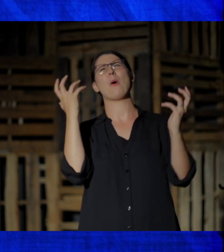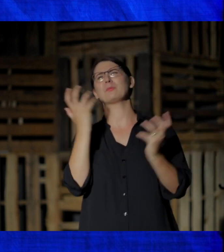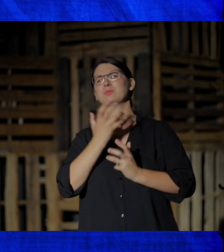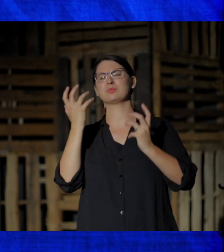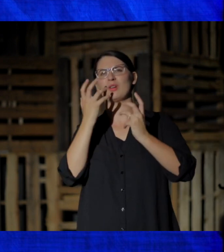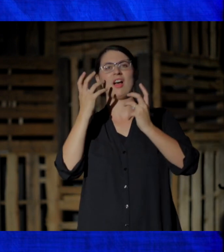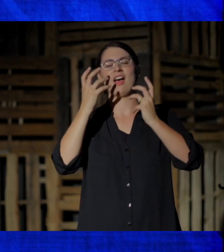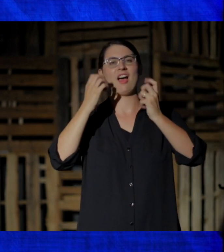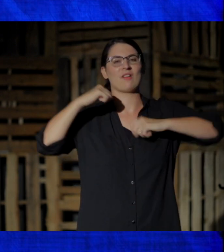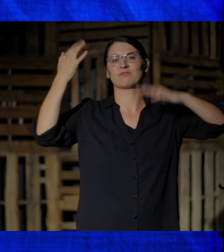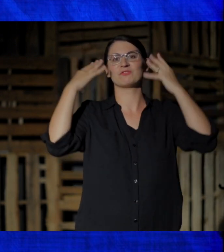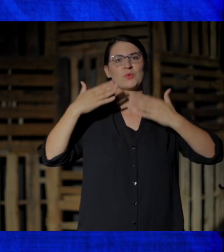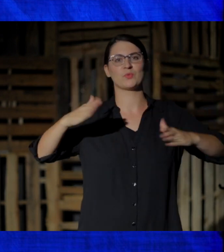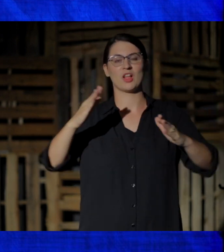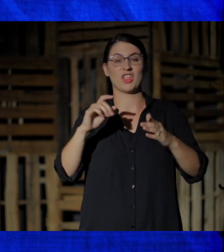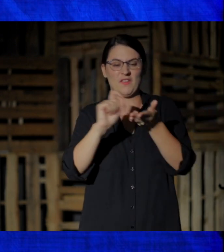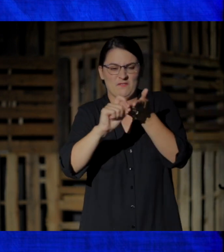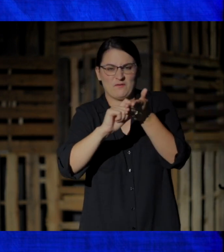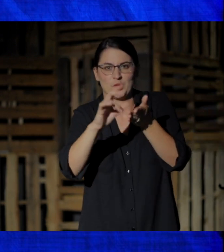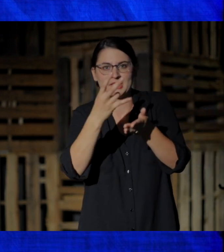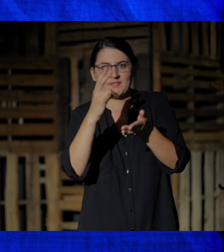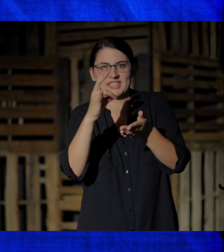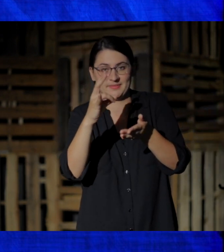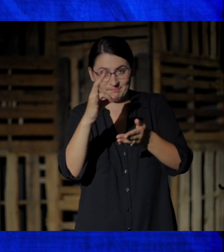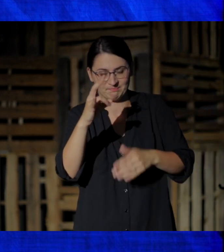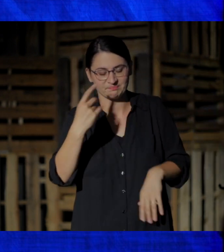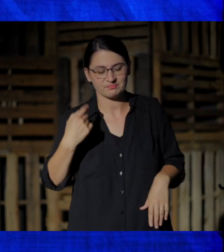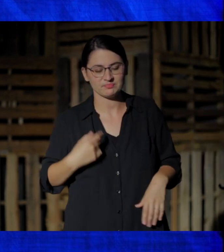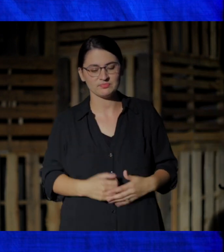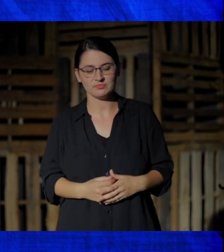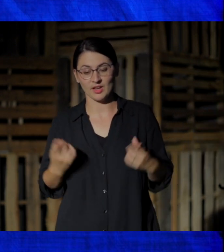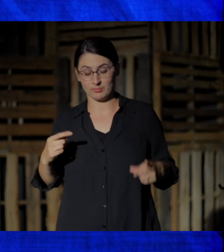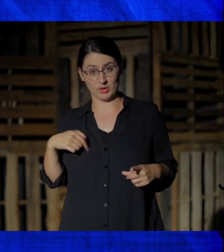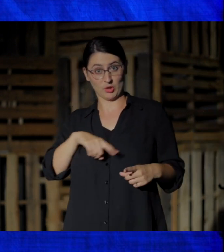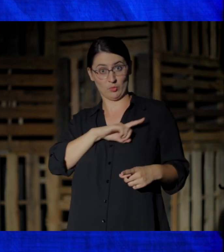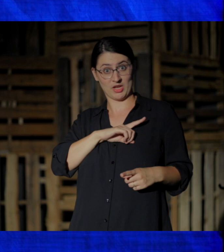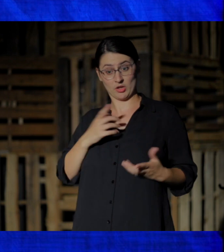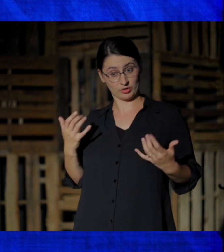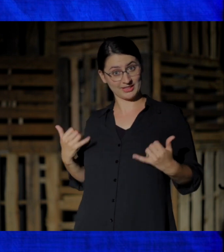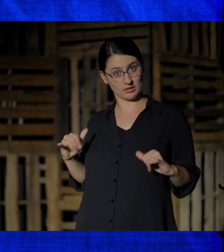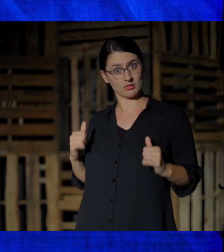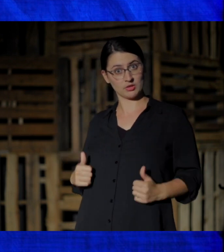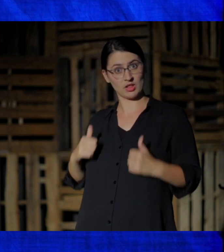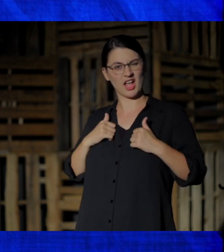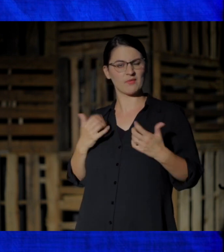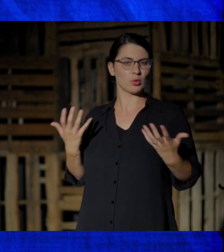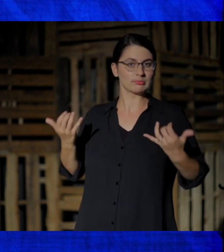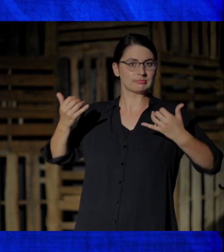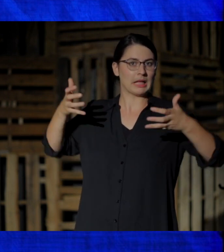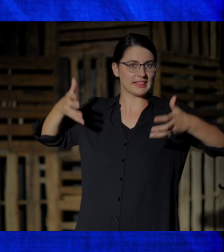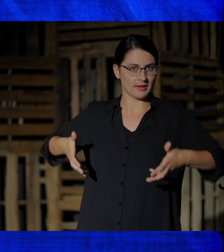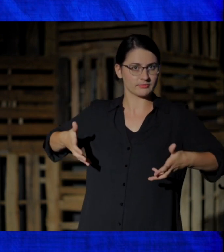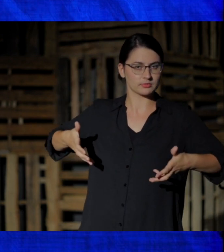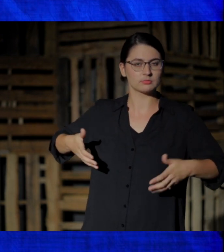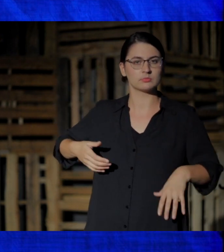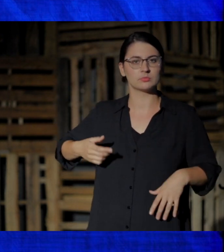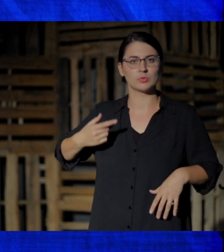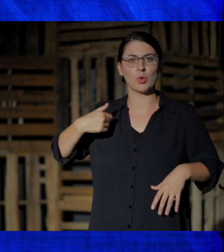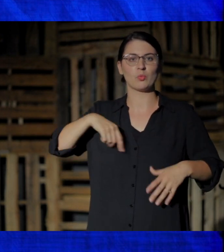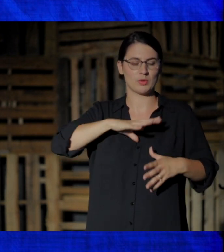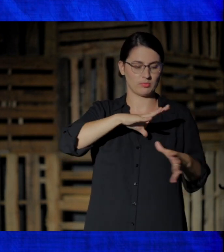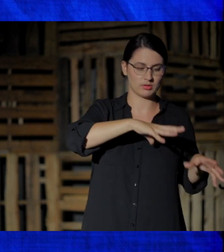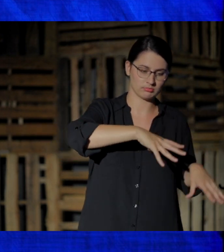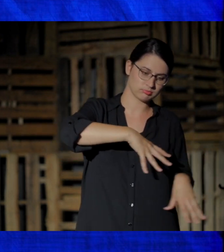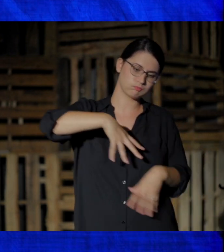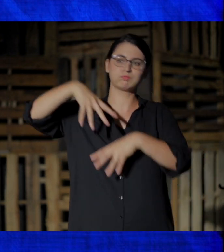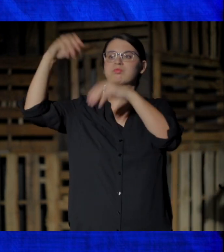verse 17, then we who are alive, who are left, will be caught up together with them in the clouds to meet